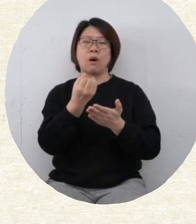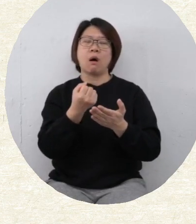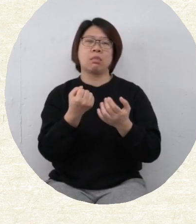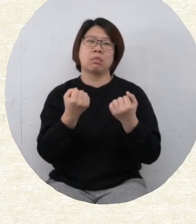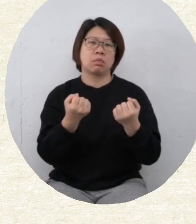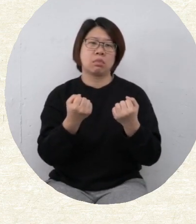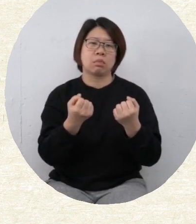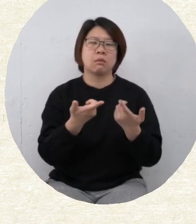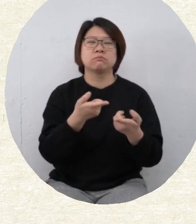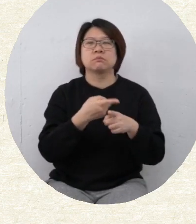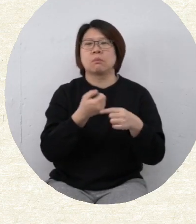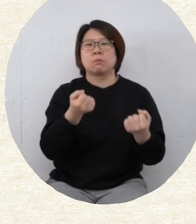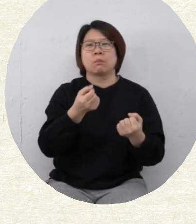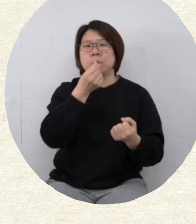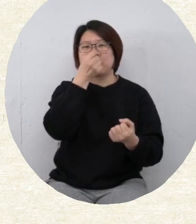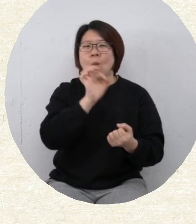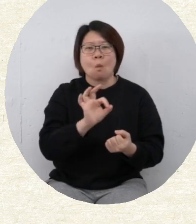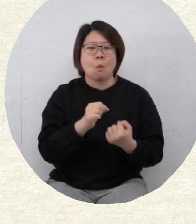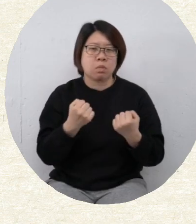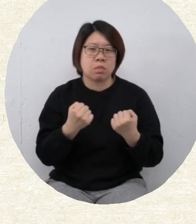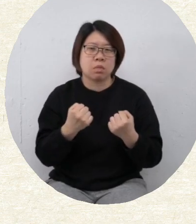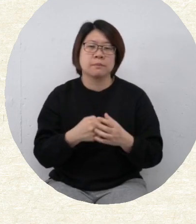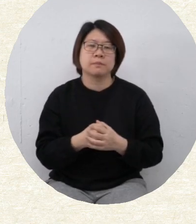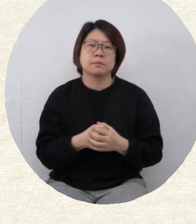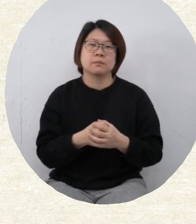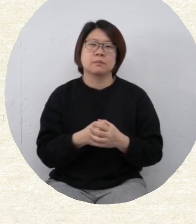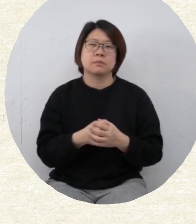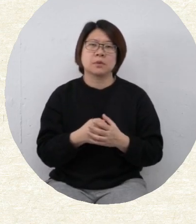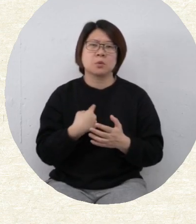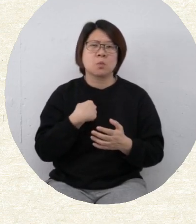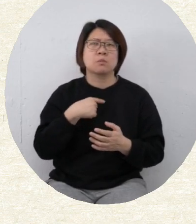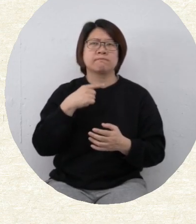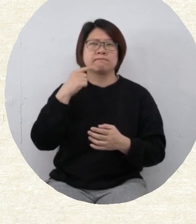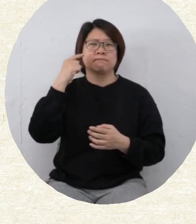of sensibility. So